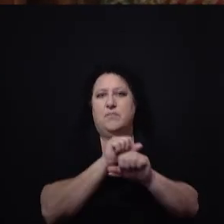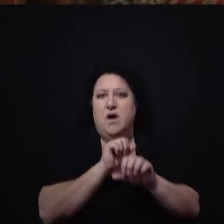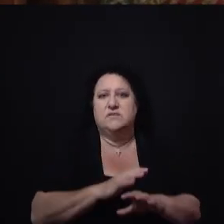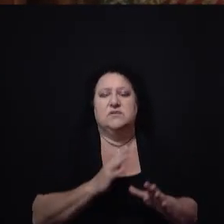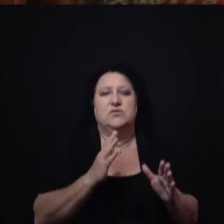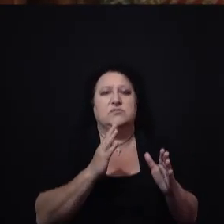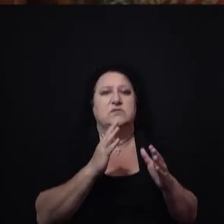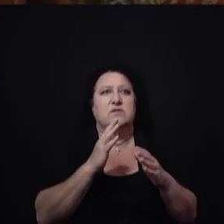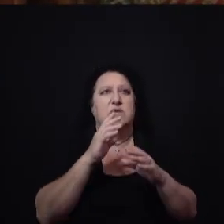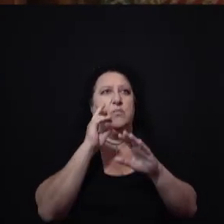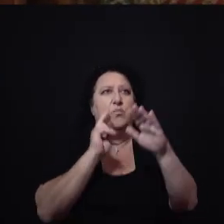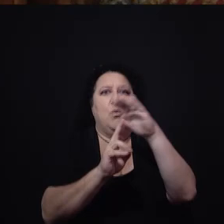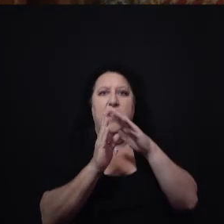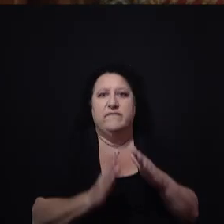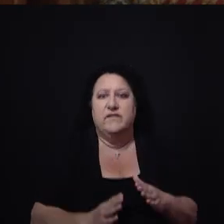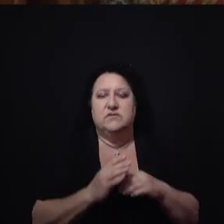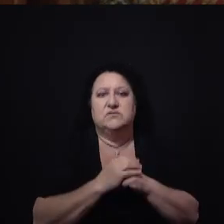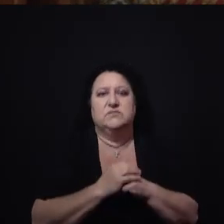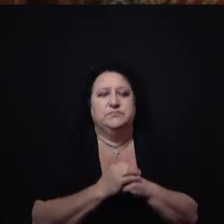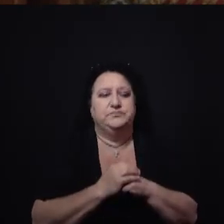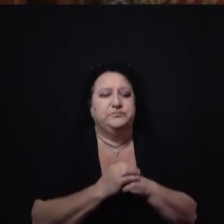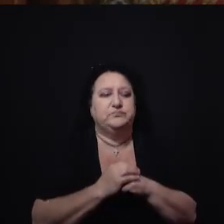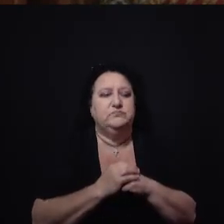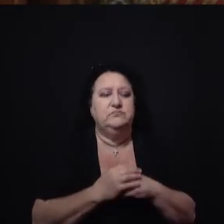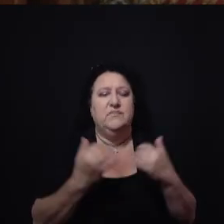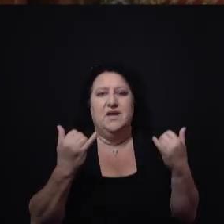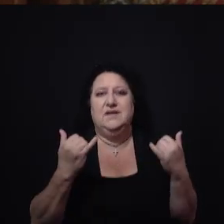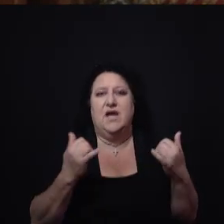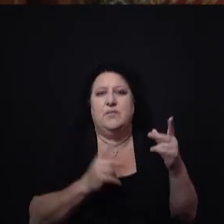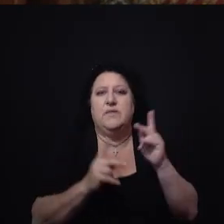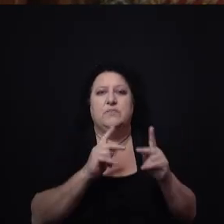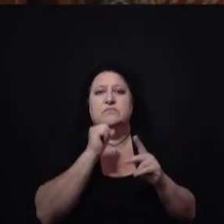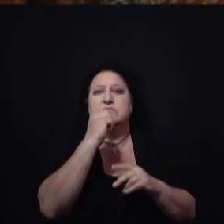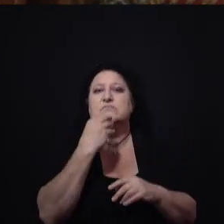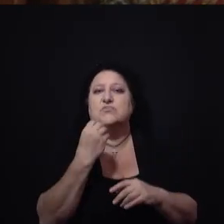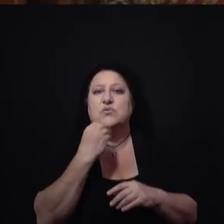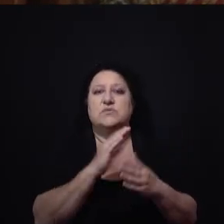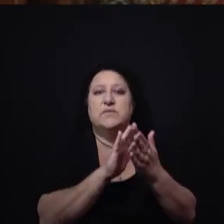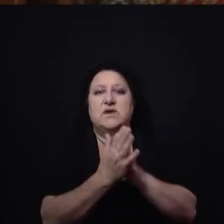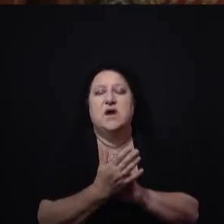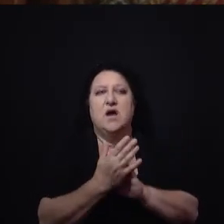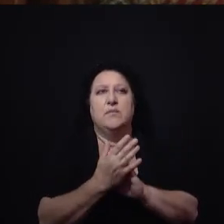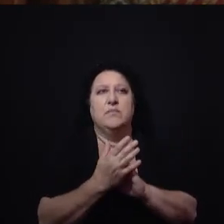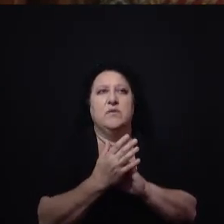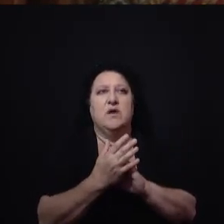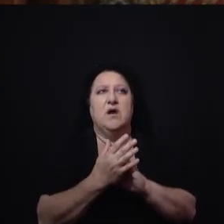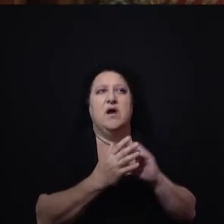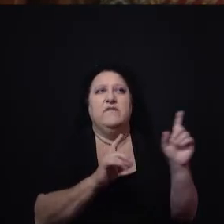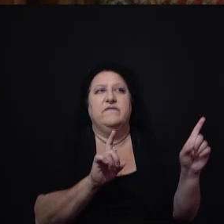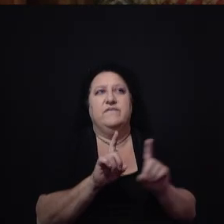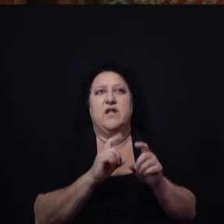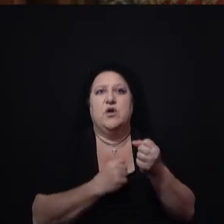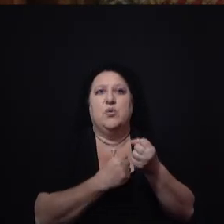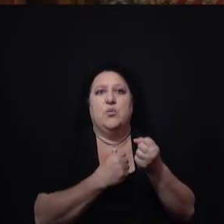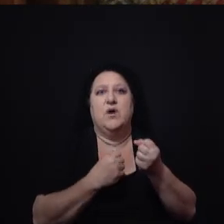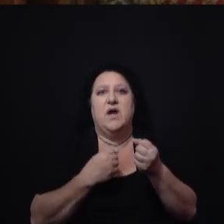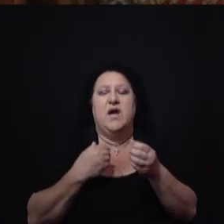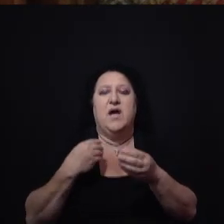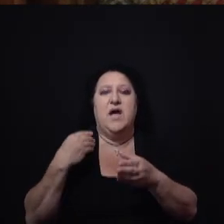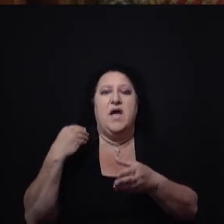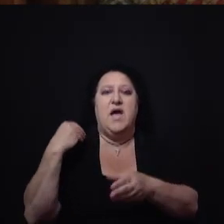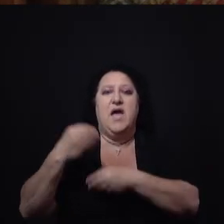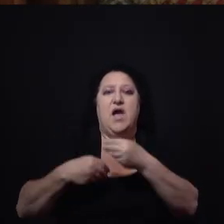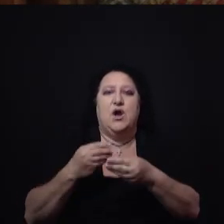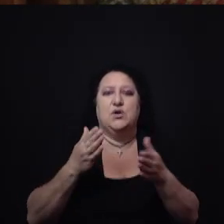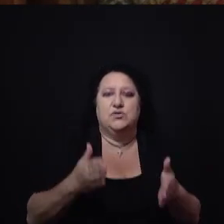century, his own time. The Gentiles now have become fellow heirs. We're not just, you know, stepchildren that are less than in